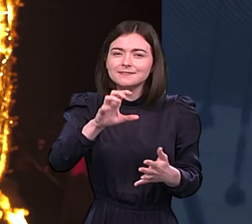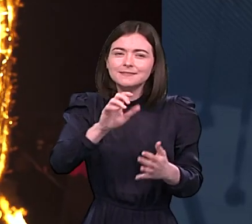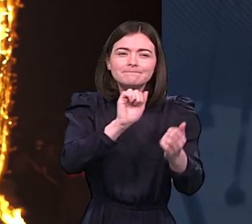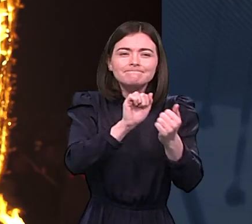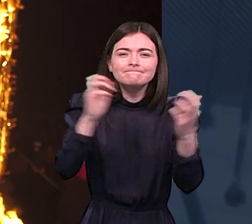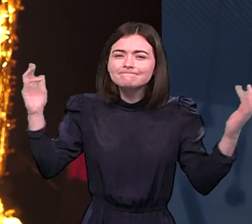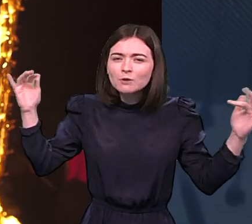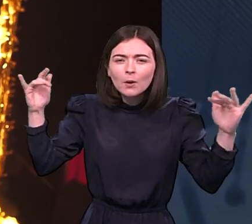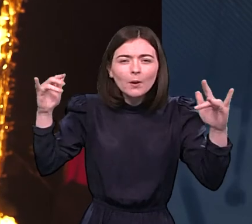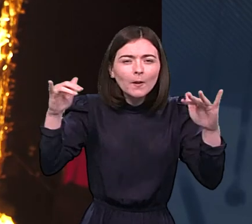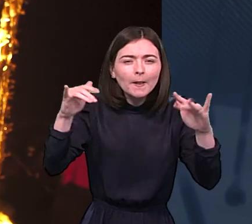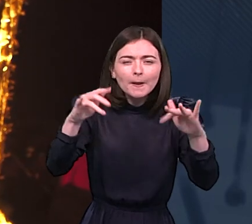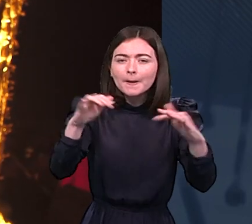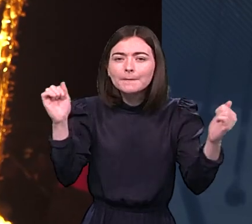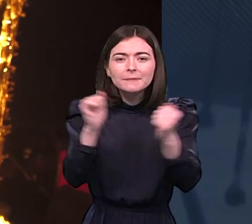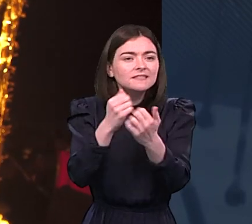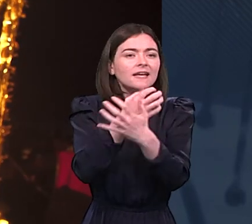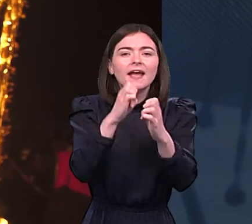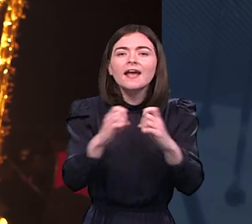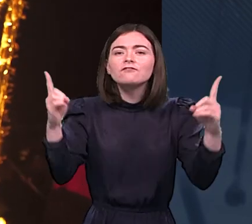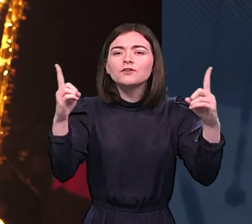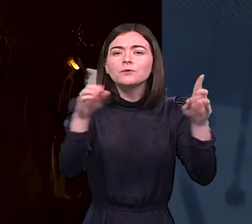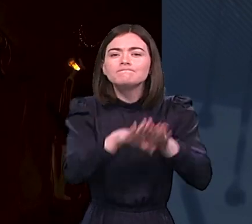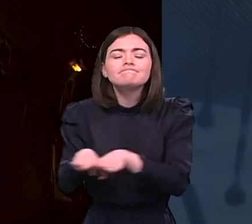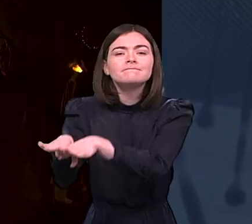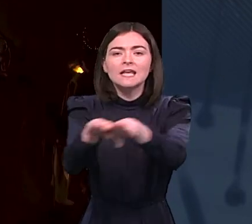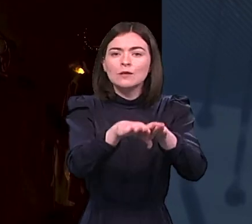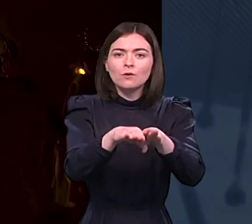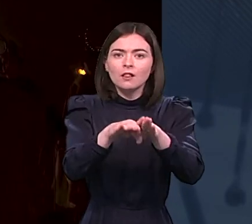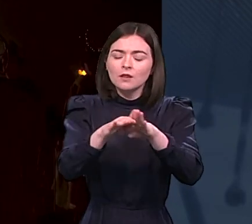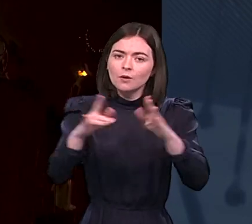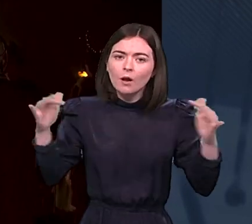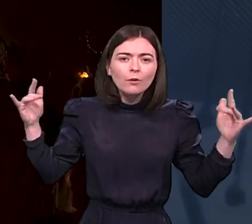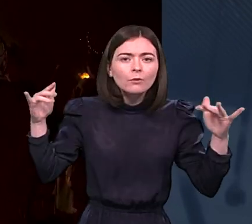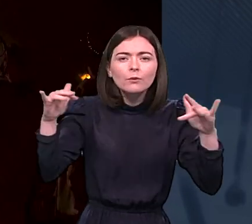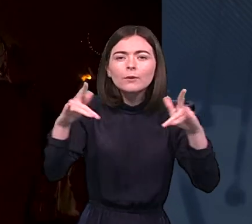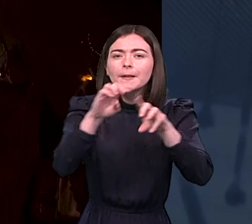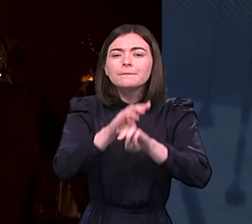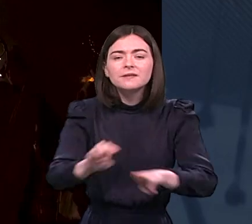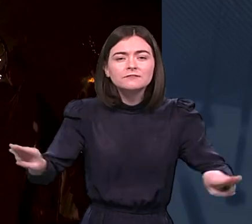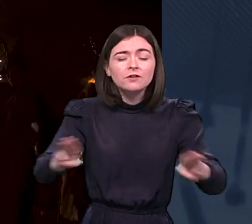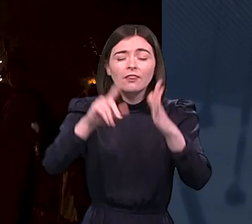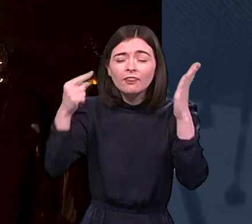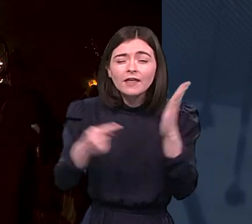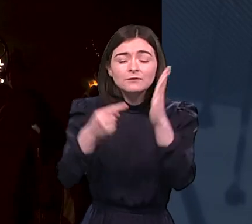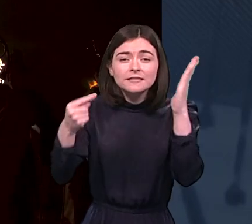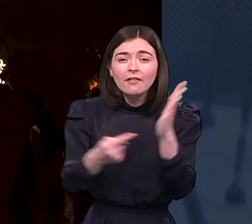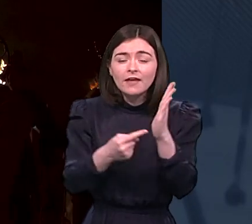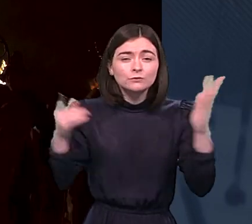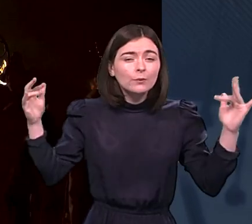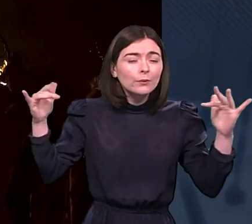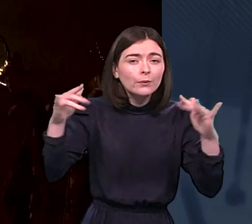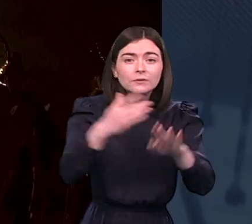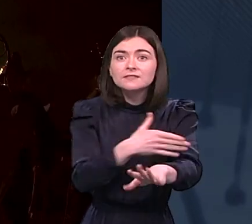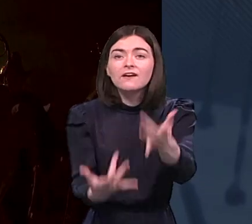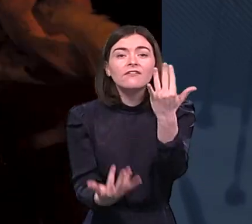where all are equal, all the tribes are equal, they all meet here in peace. Tens and tens of thousands of them will come to light the Bealtaine